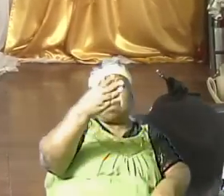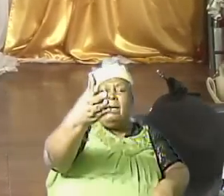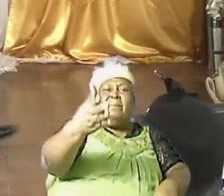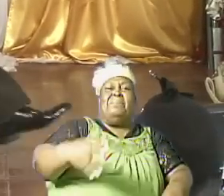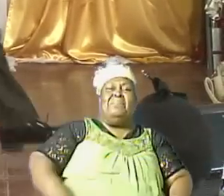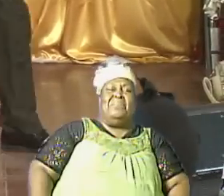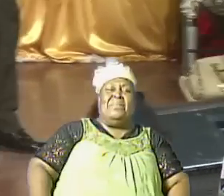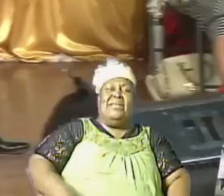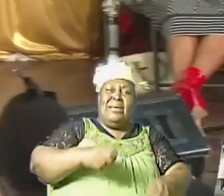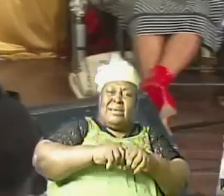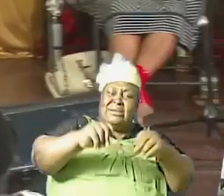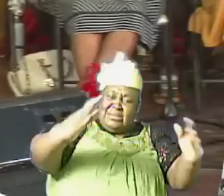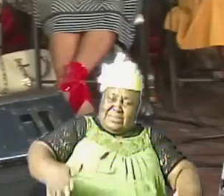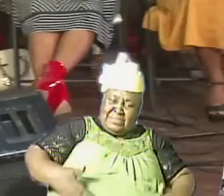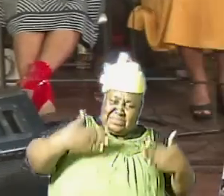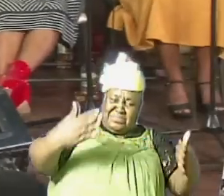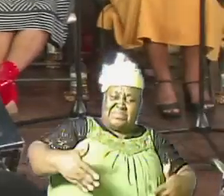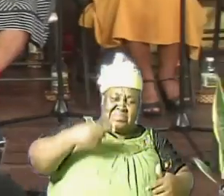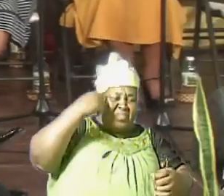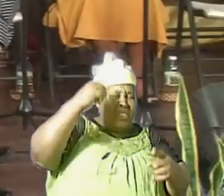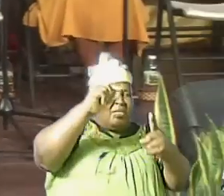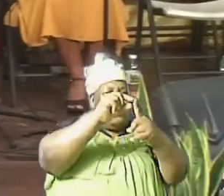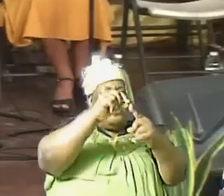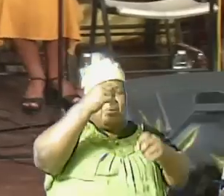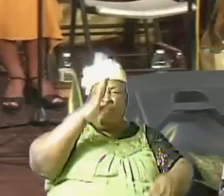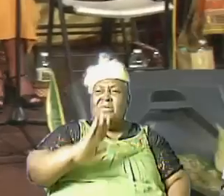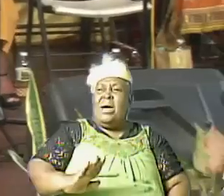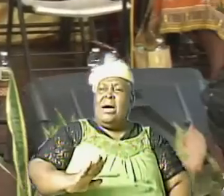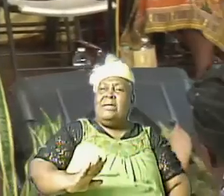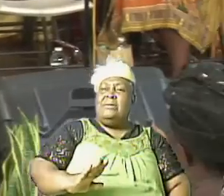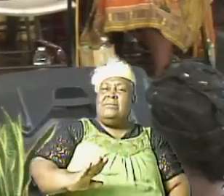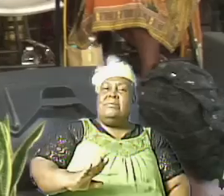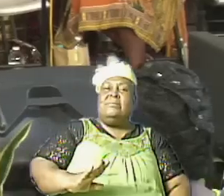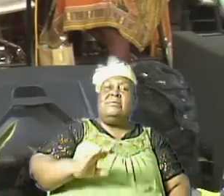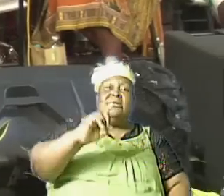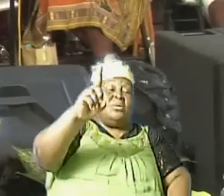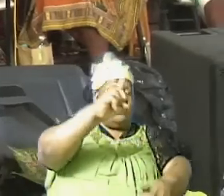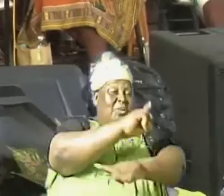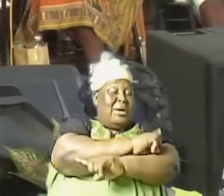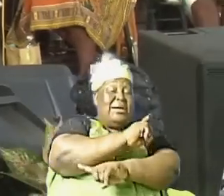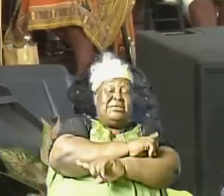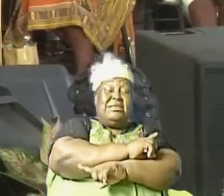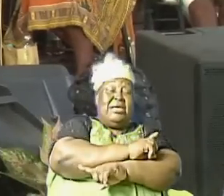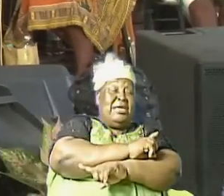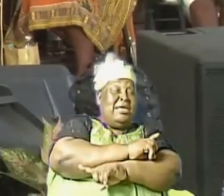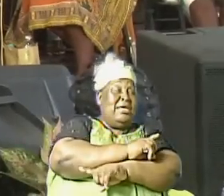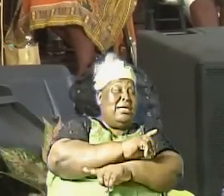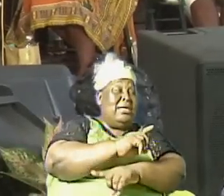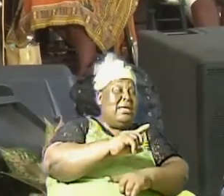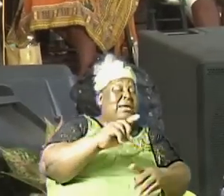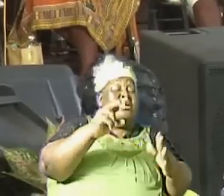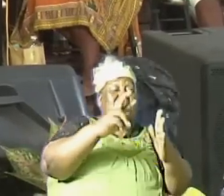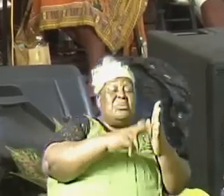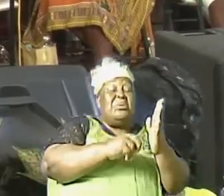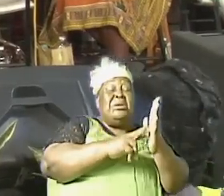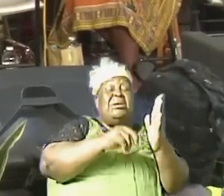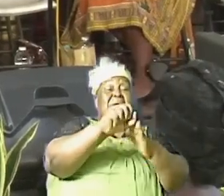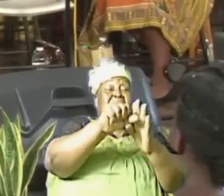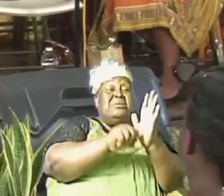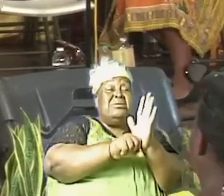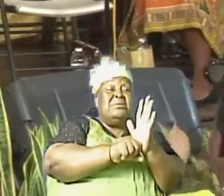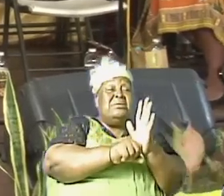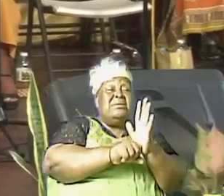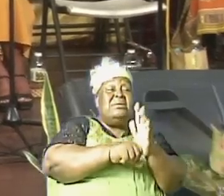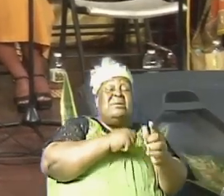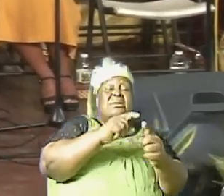But I'm so glad for the word of God. One day I was reading the